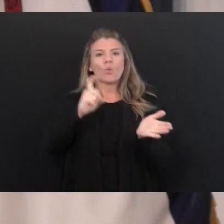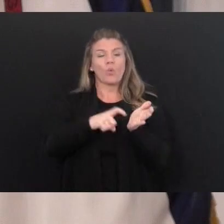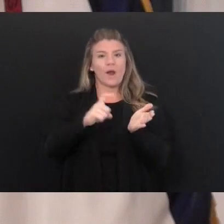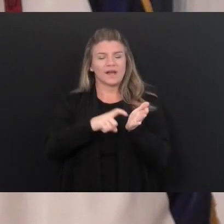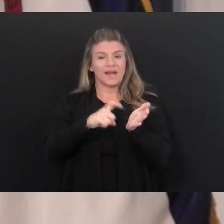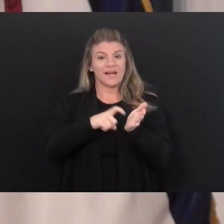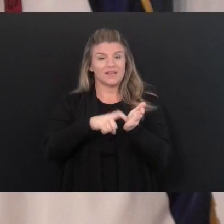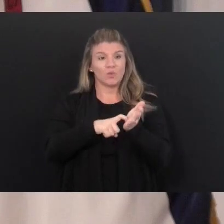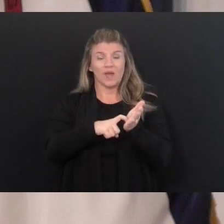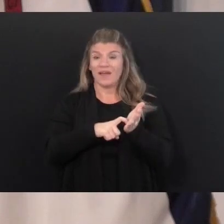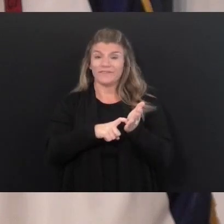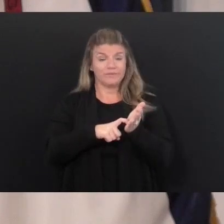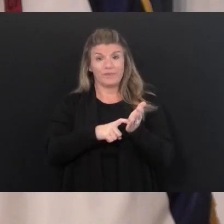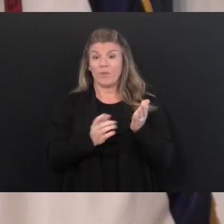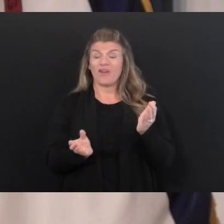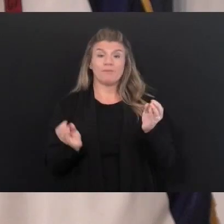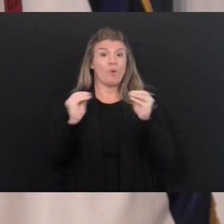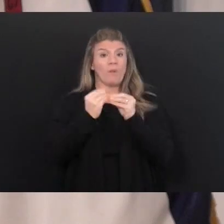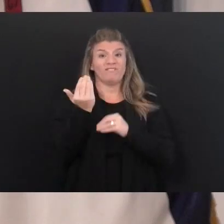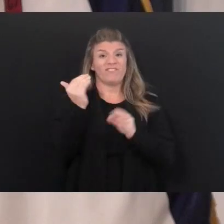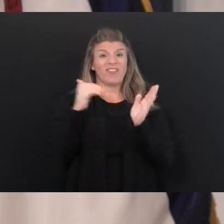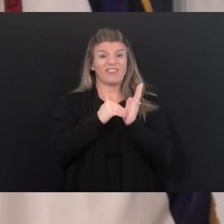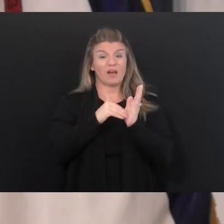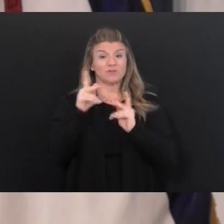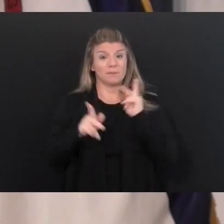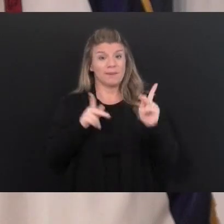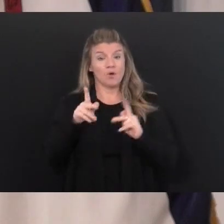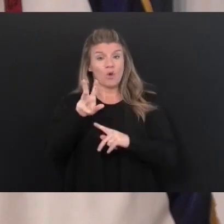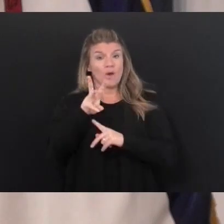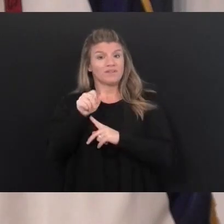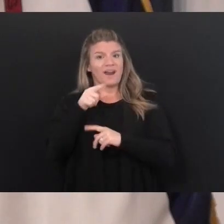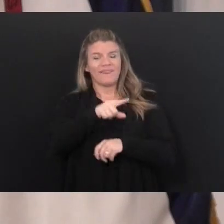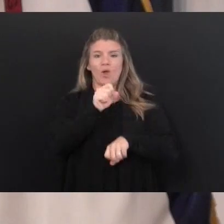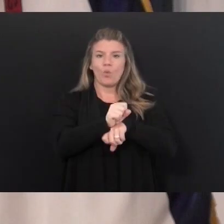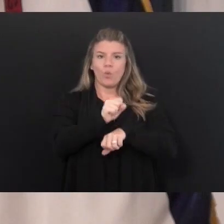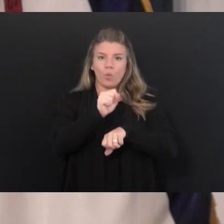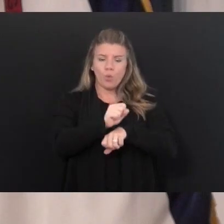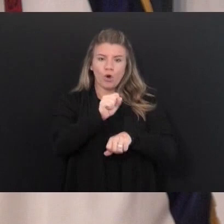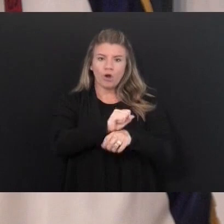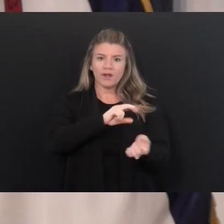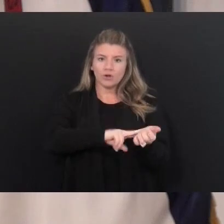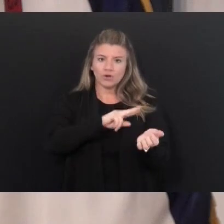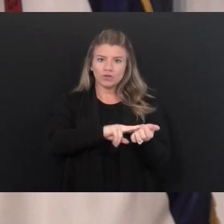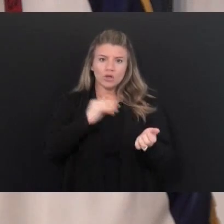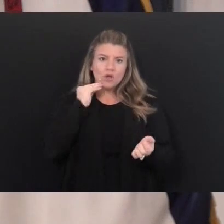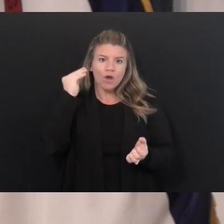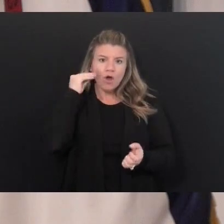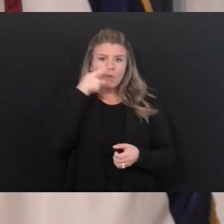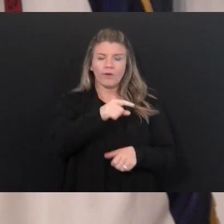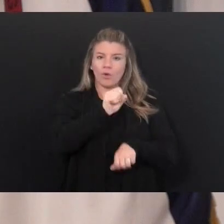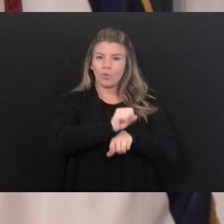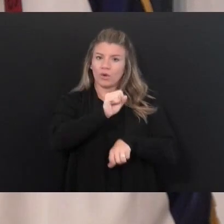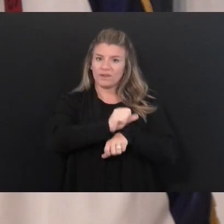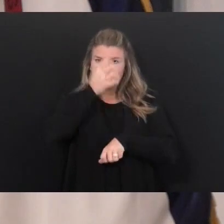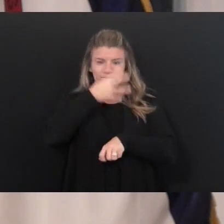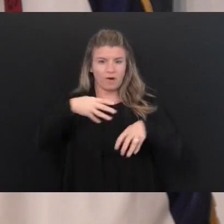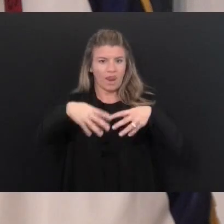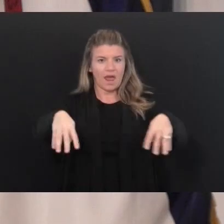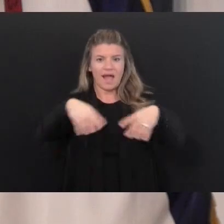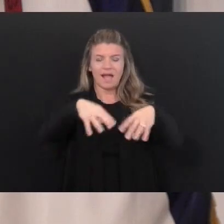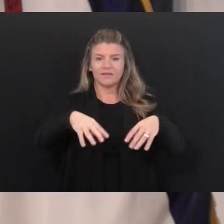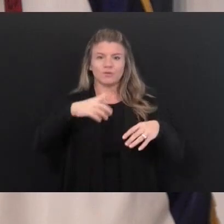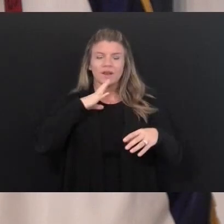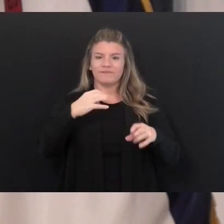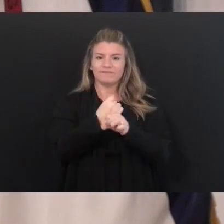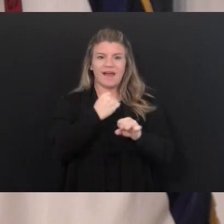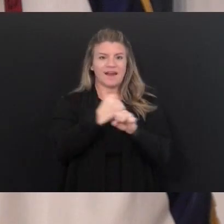than 15,000 West Virginians who work in the nursing homes and are on the front lines fighting this,